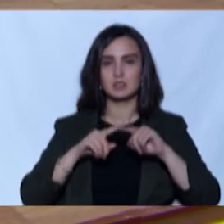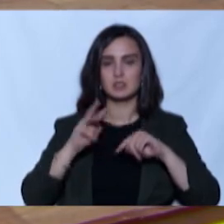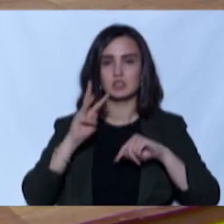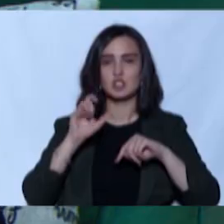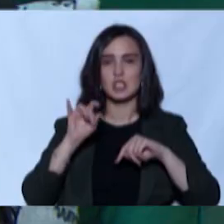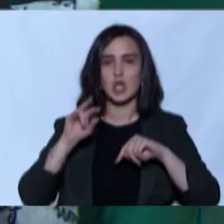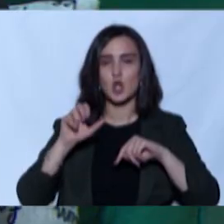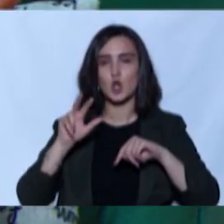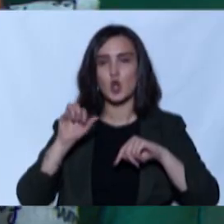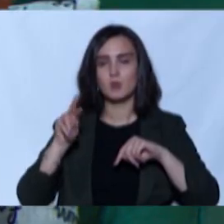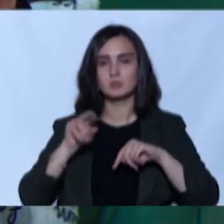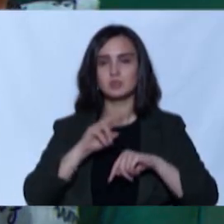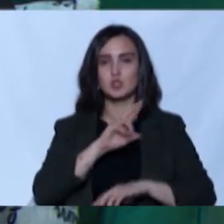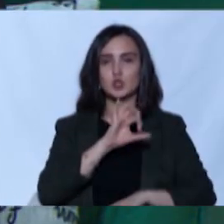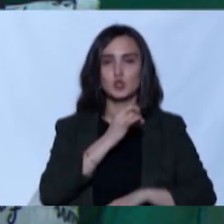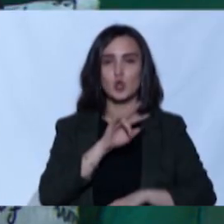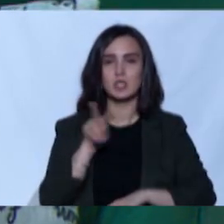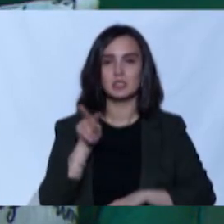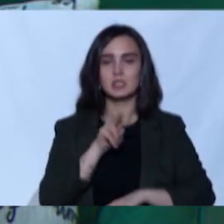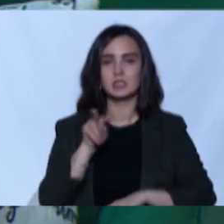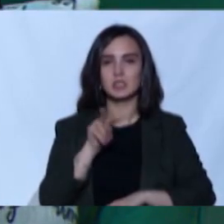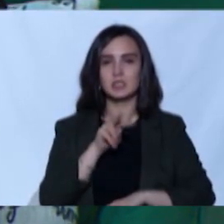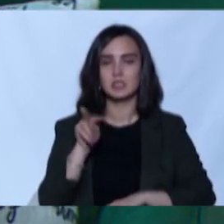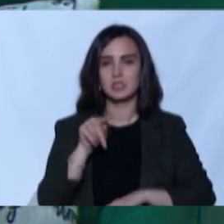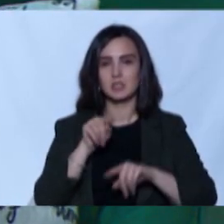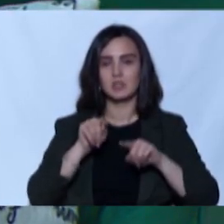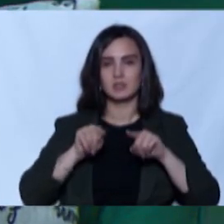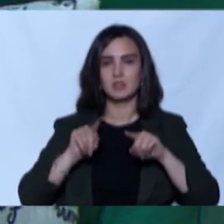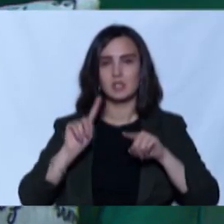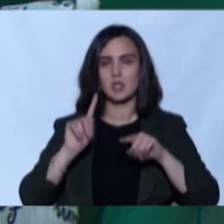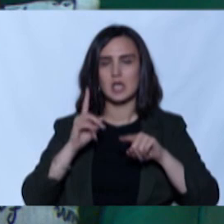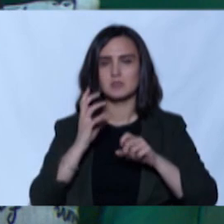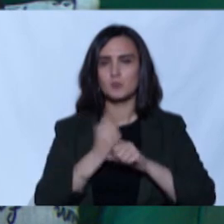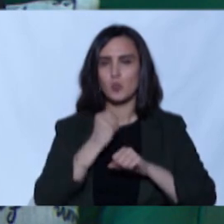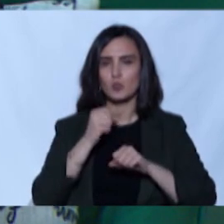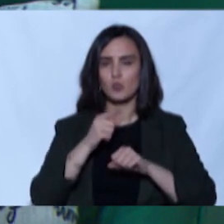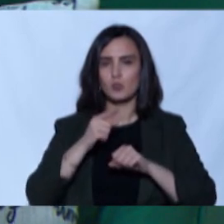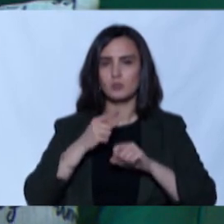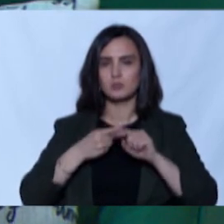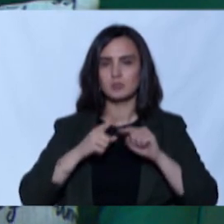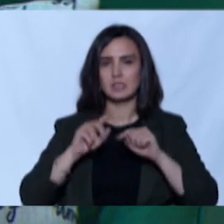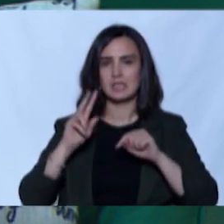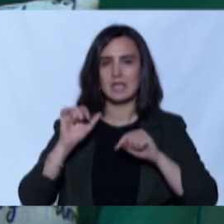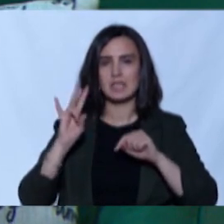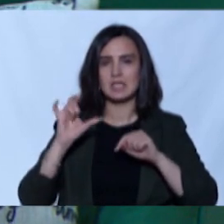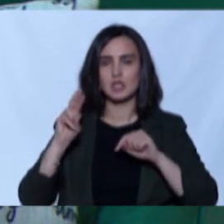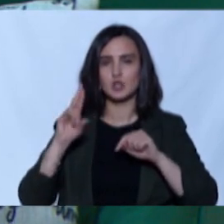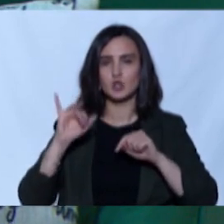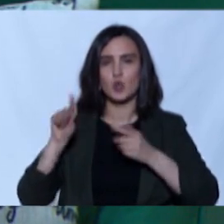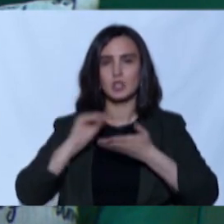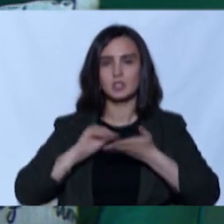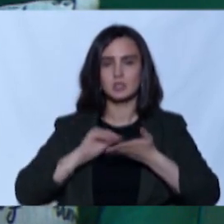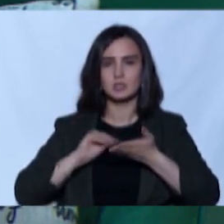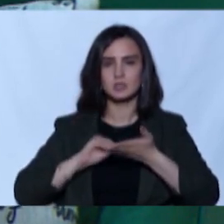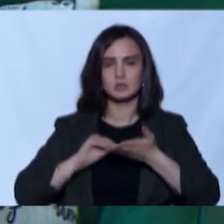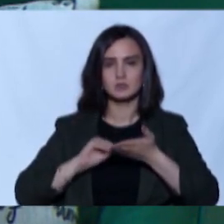Sherlock Holmes, and this battle for relevancy. And what you find that once Arthur Conan Doyle passes away,